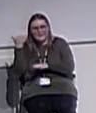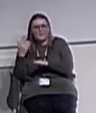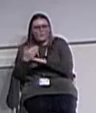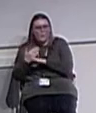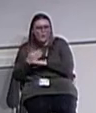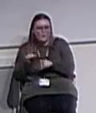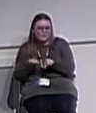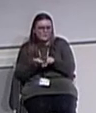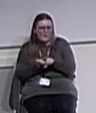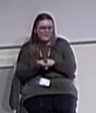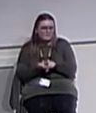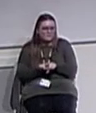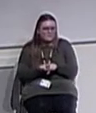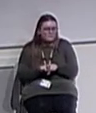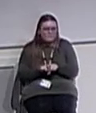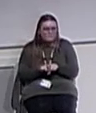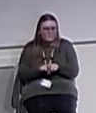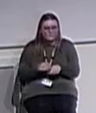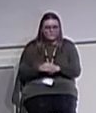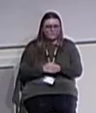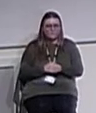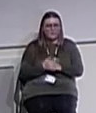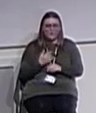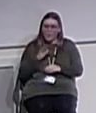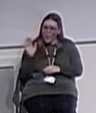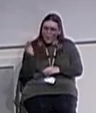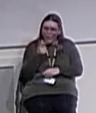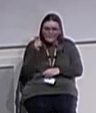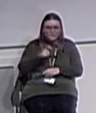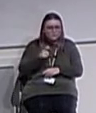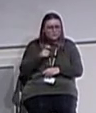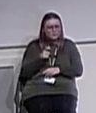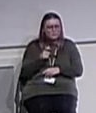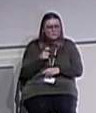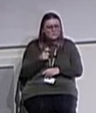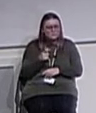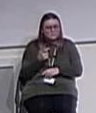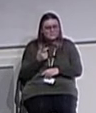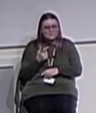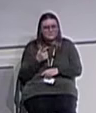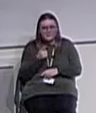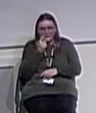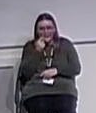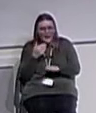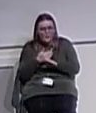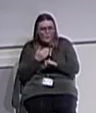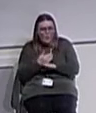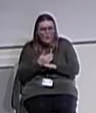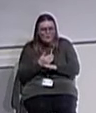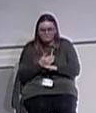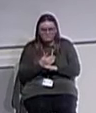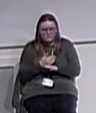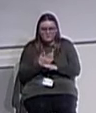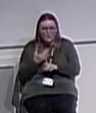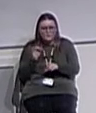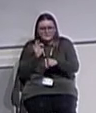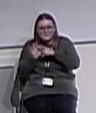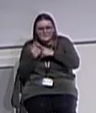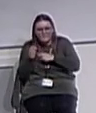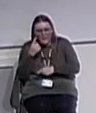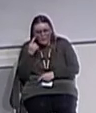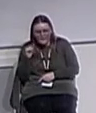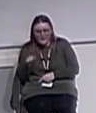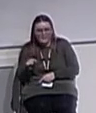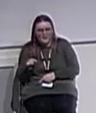going to go, not everybody has the opportunity to work. We recognise that. We're not looking for anything in particular. We're just looking like you've made an